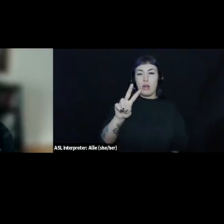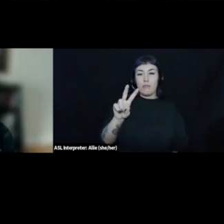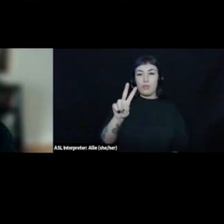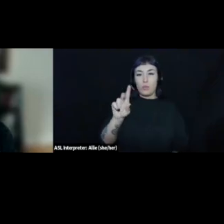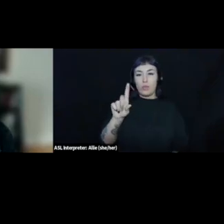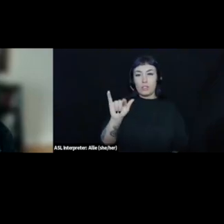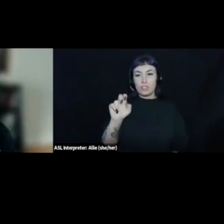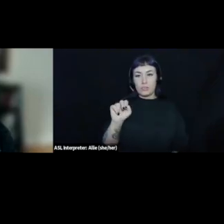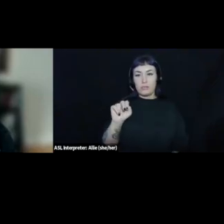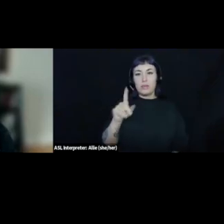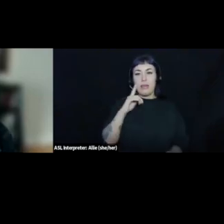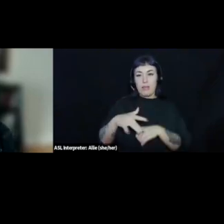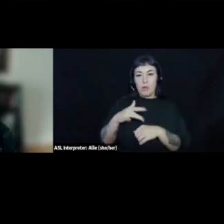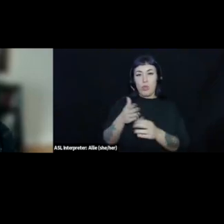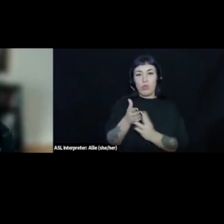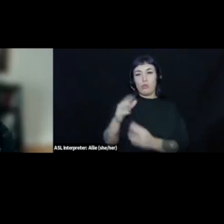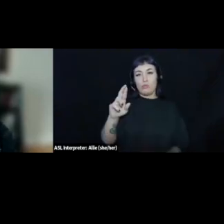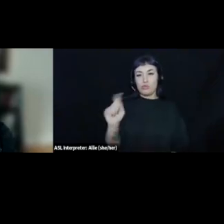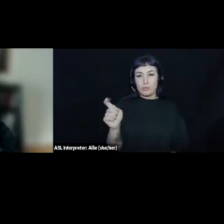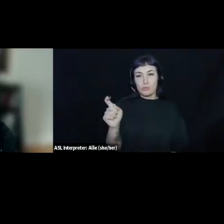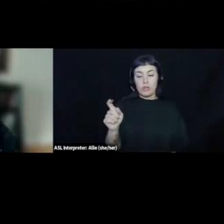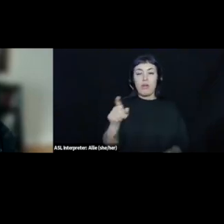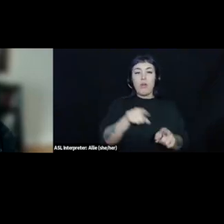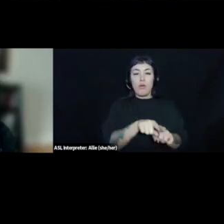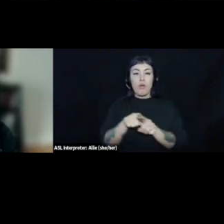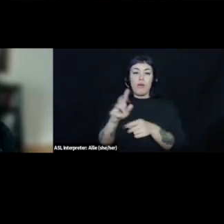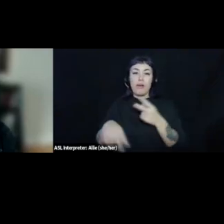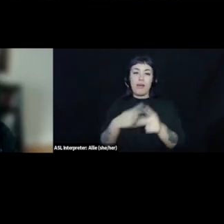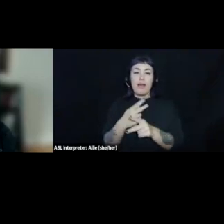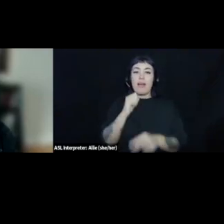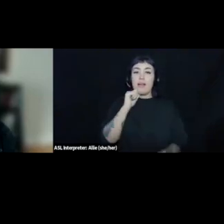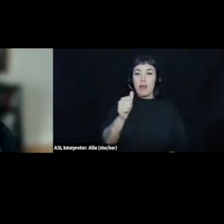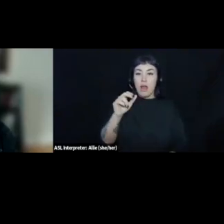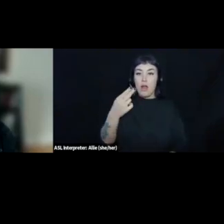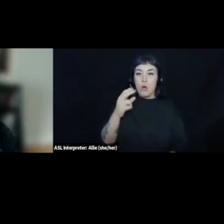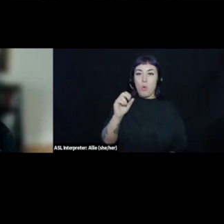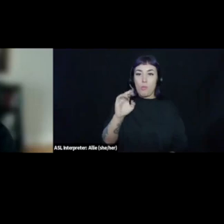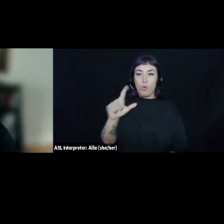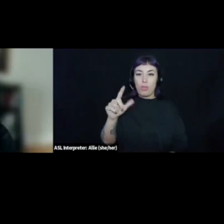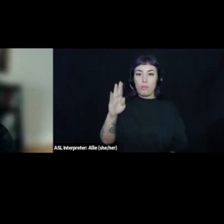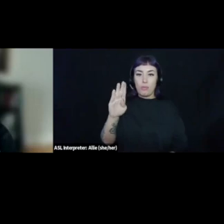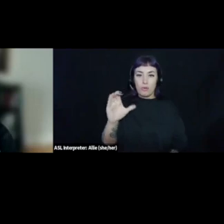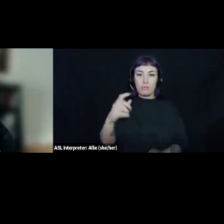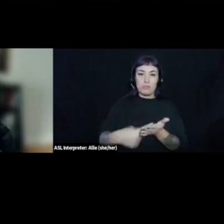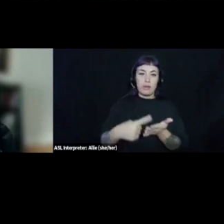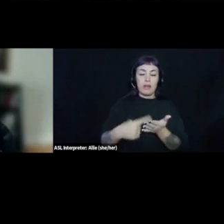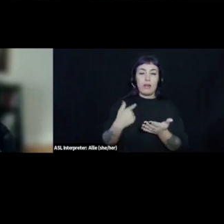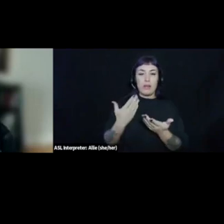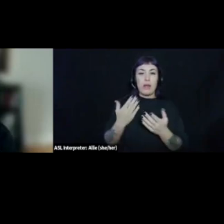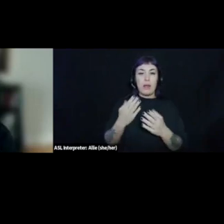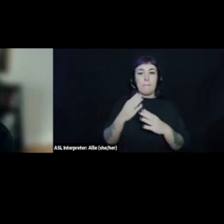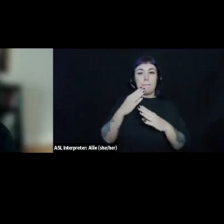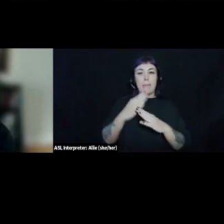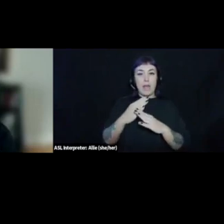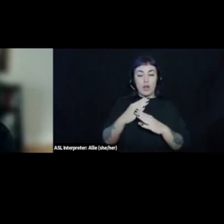they are available by prescription. We also have types of non-hormonal birth control. We talked about barrier methods.